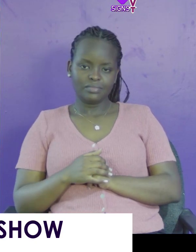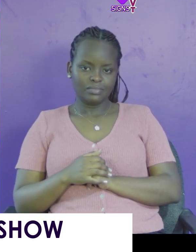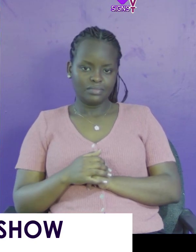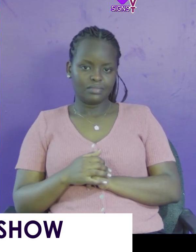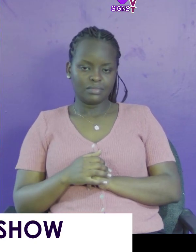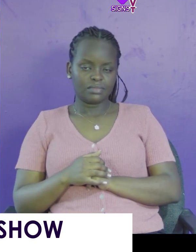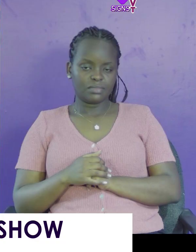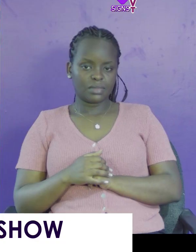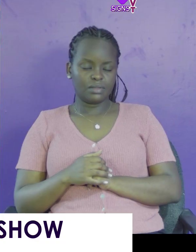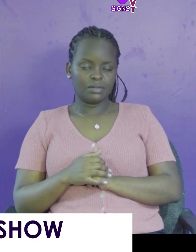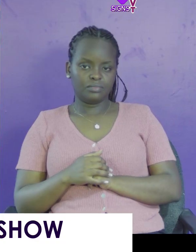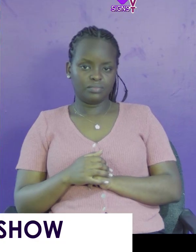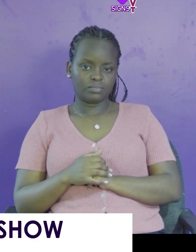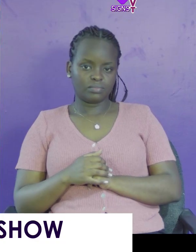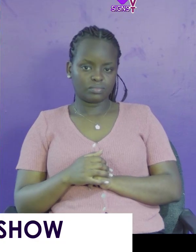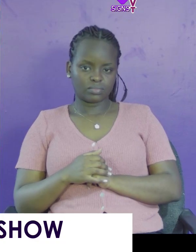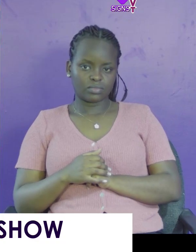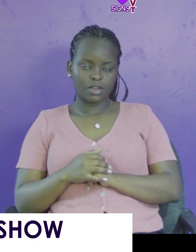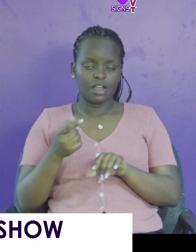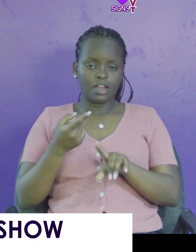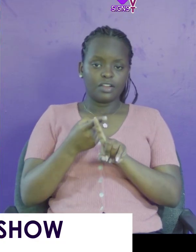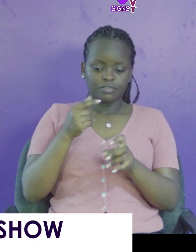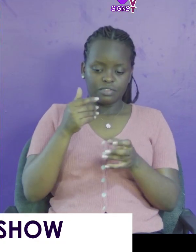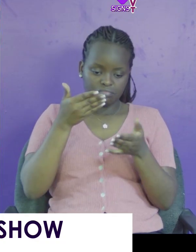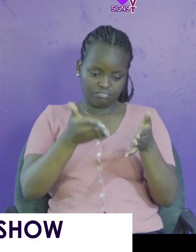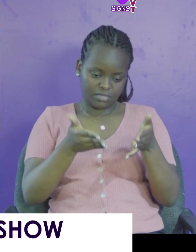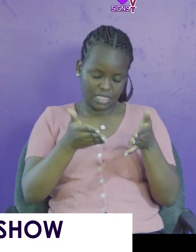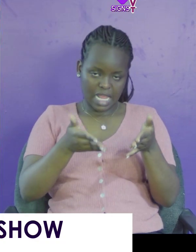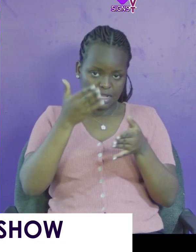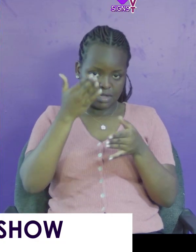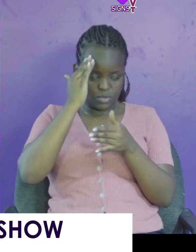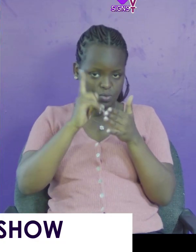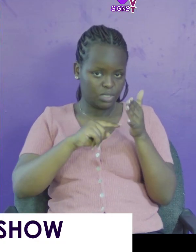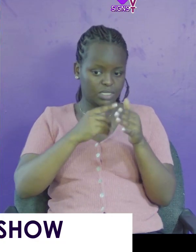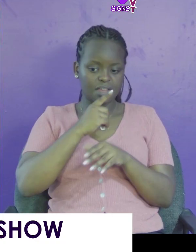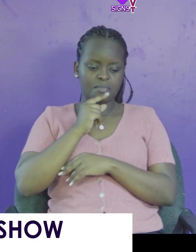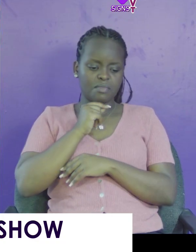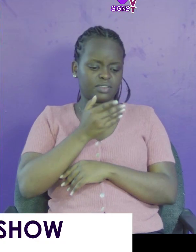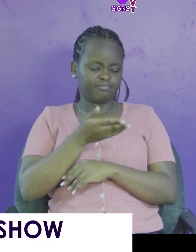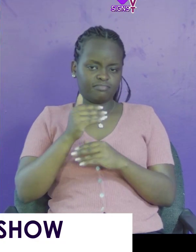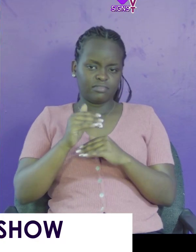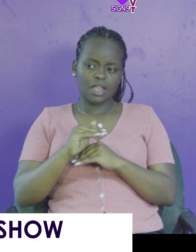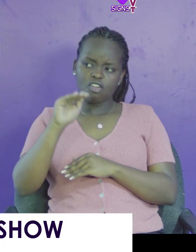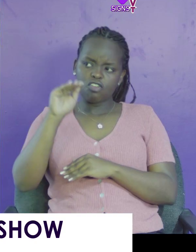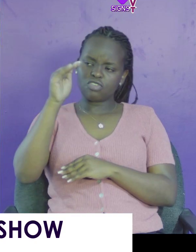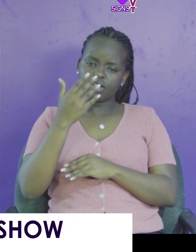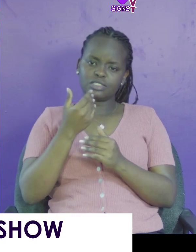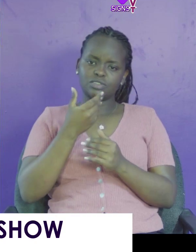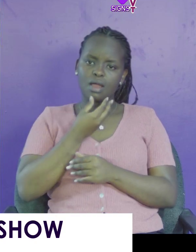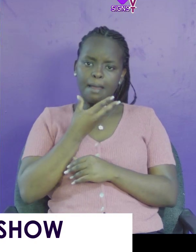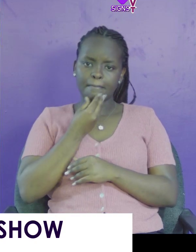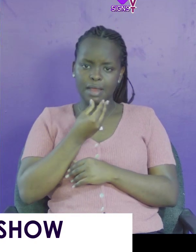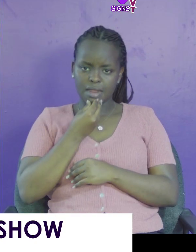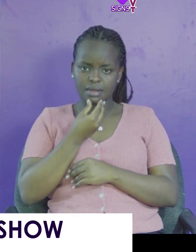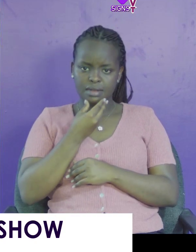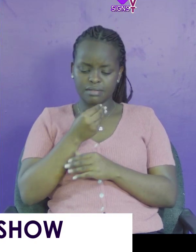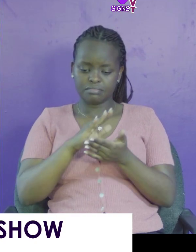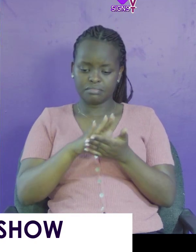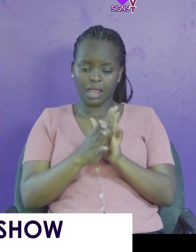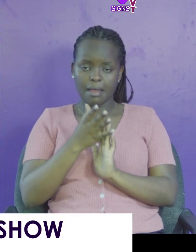That is a boy. So Yeah. now, from that point, Yes. we know that that boy will grow into a man, into And that is the adulthood. question. Now, When